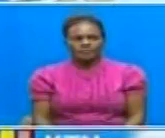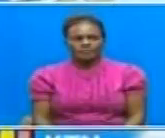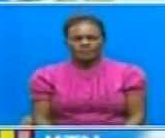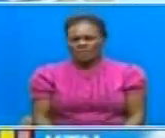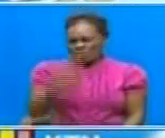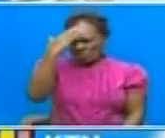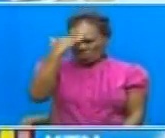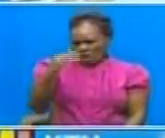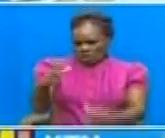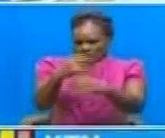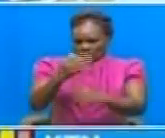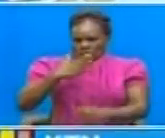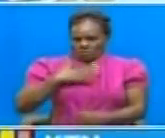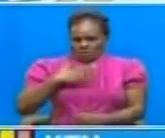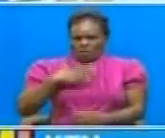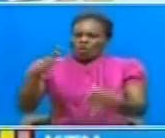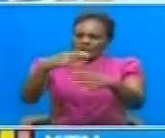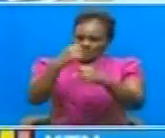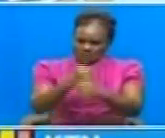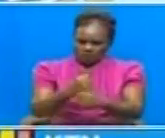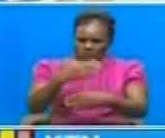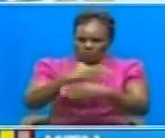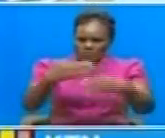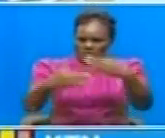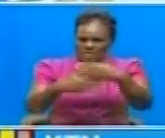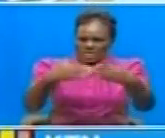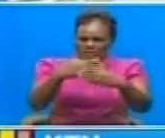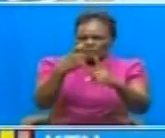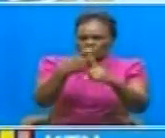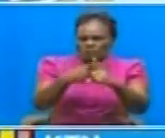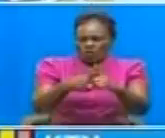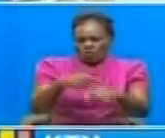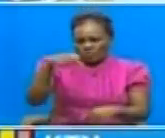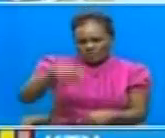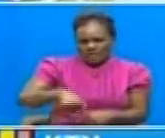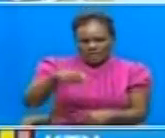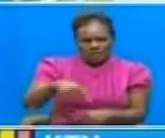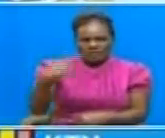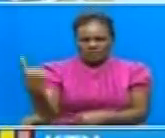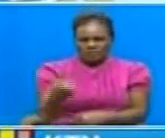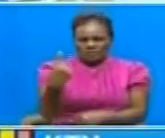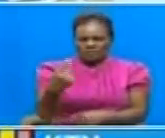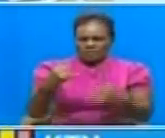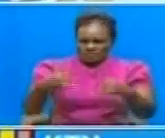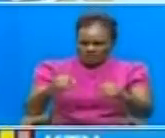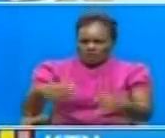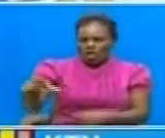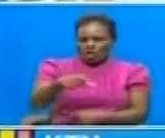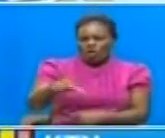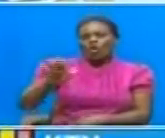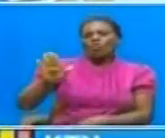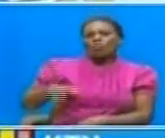Why is Keroche Breweries, a company that was built from scratch, single-handed by the efforts of a local